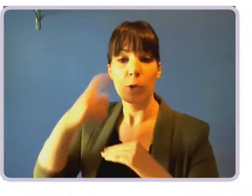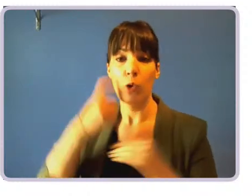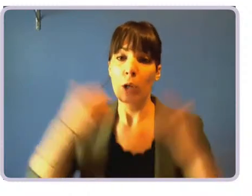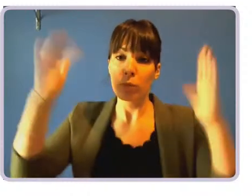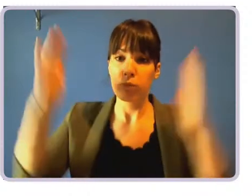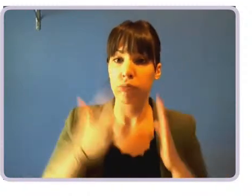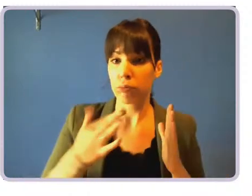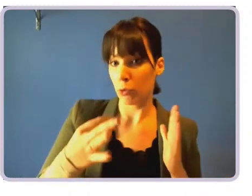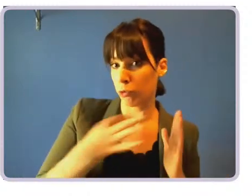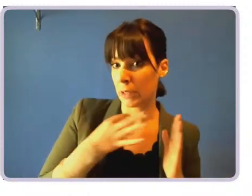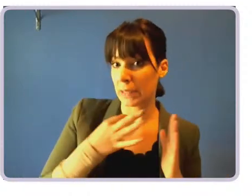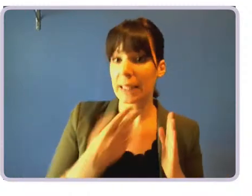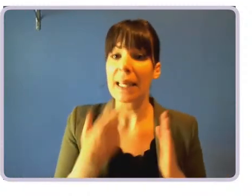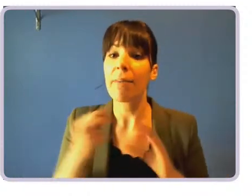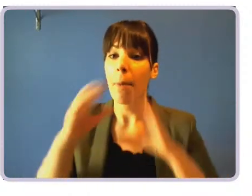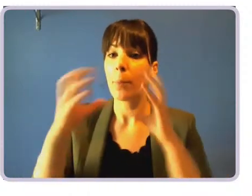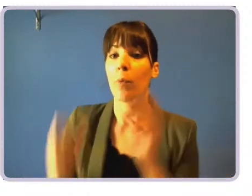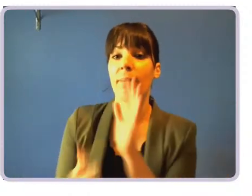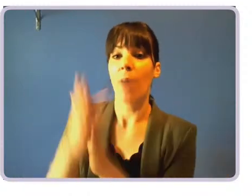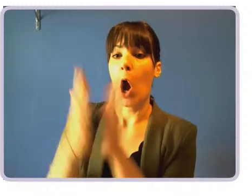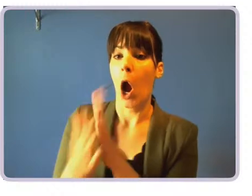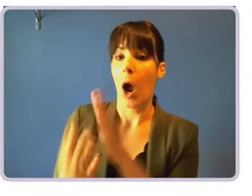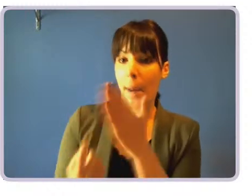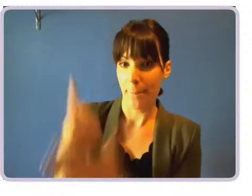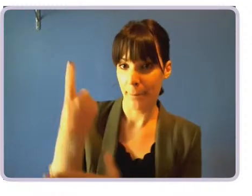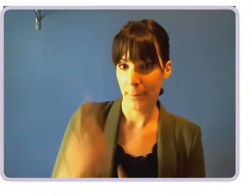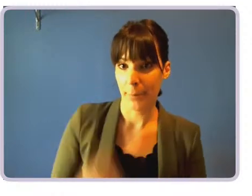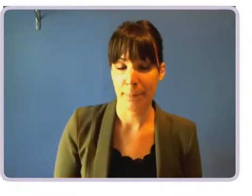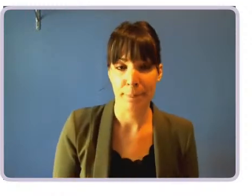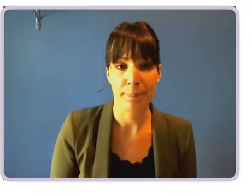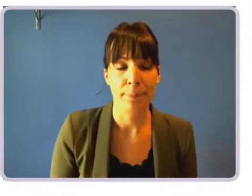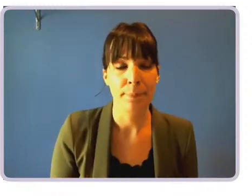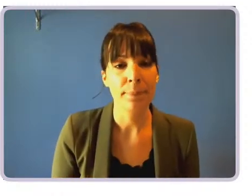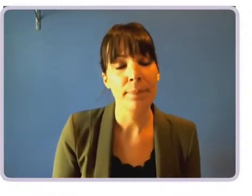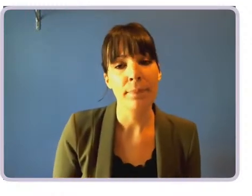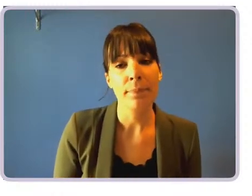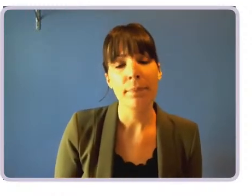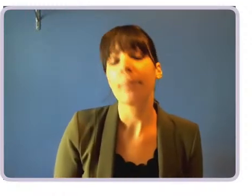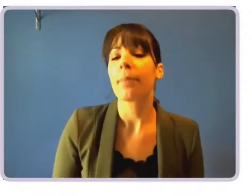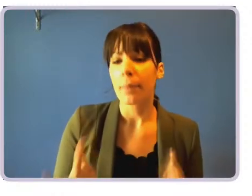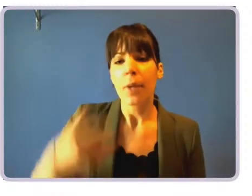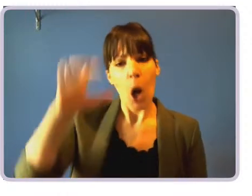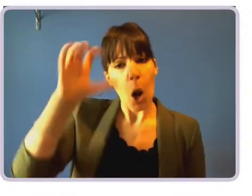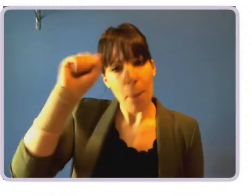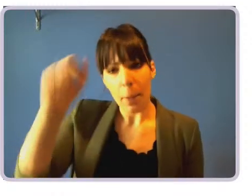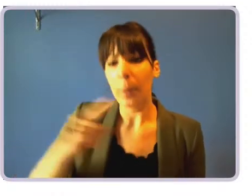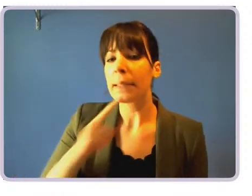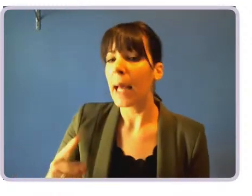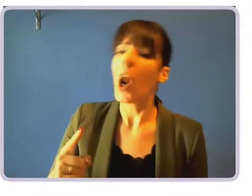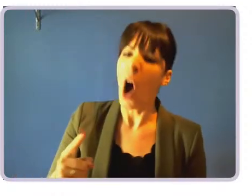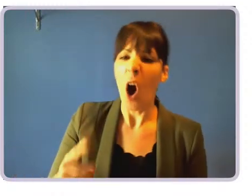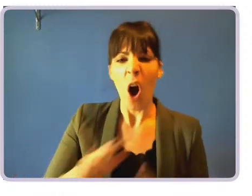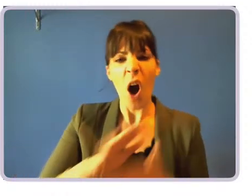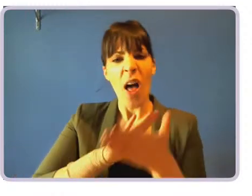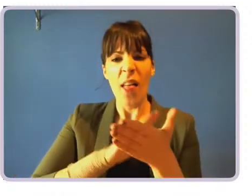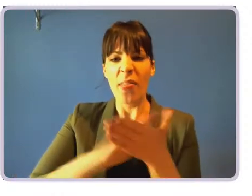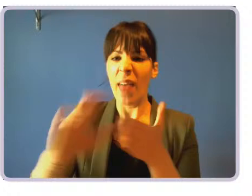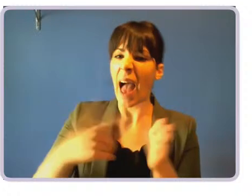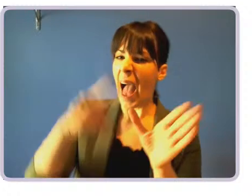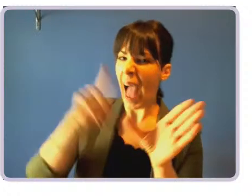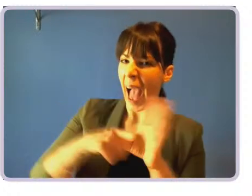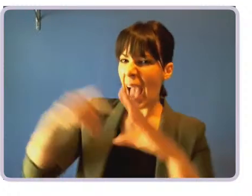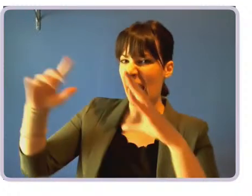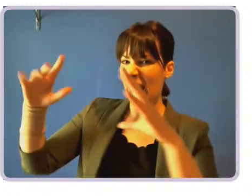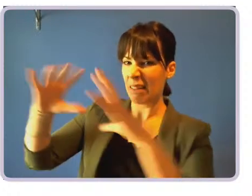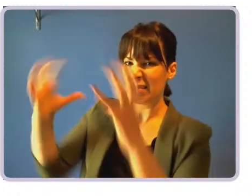for improving preparations. I think I recall things like moving the hay bales away from the house and removing shrubs close to